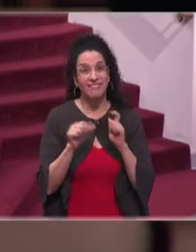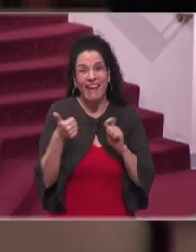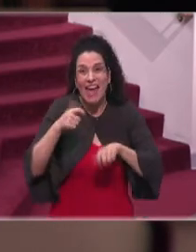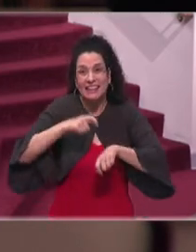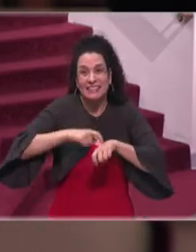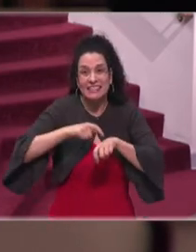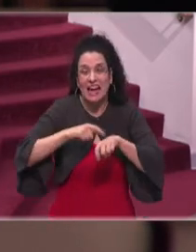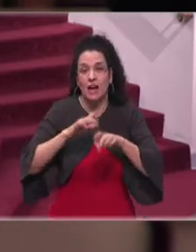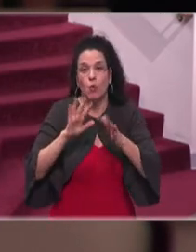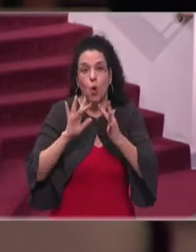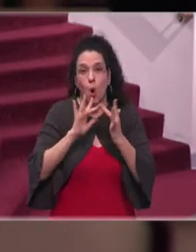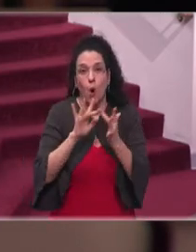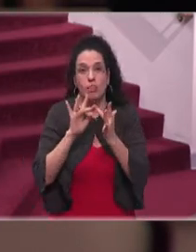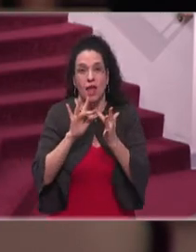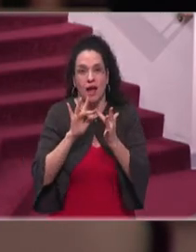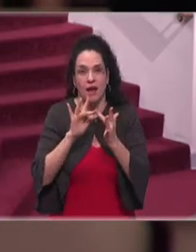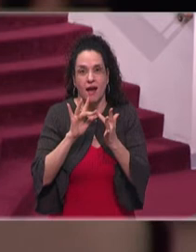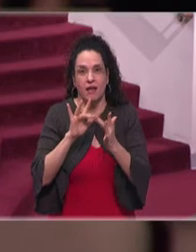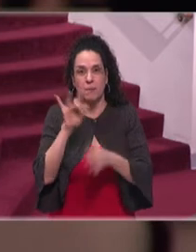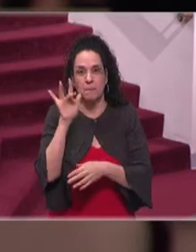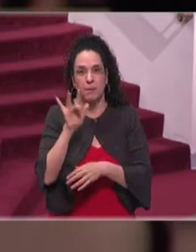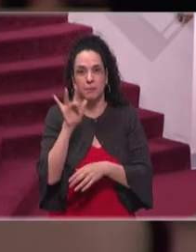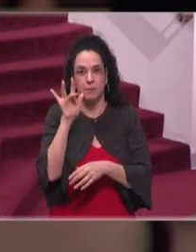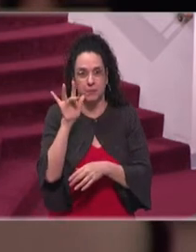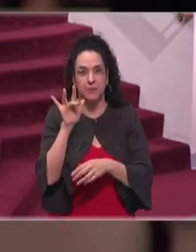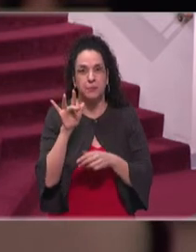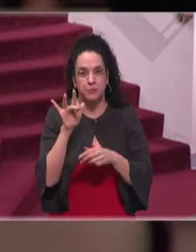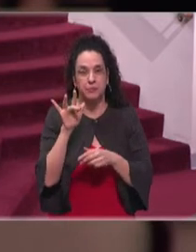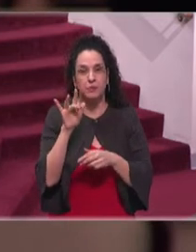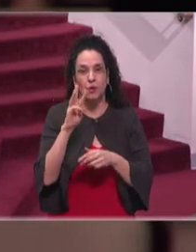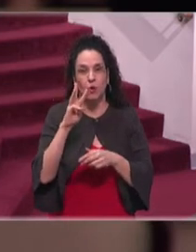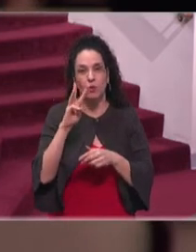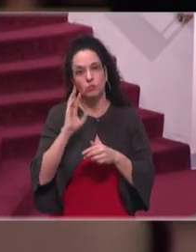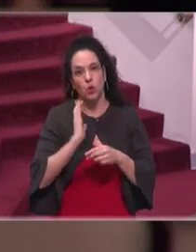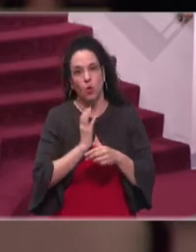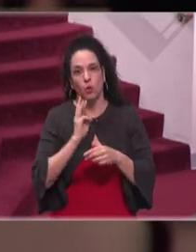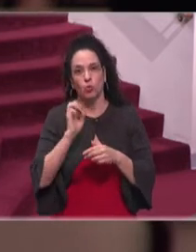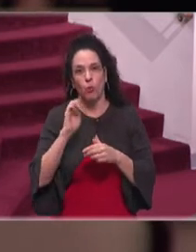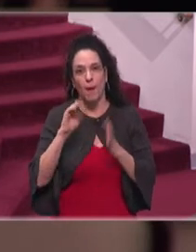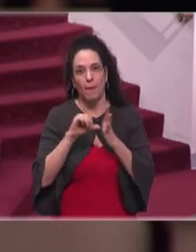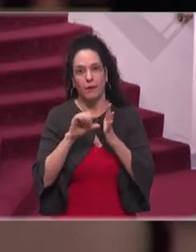online giving link found on our website. Or you may mail your offering to the church address,